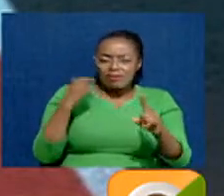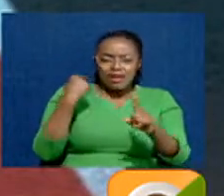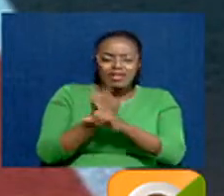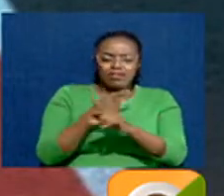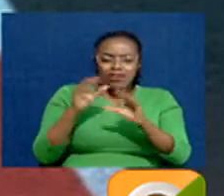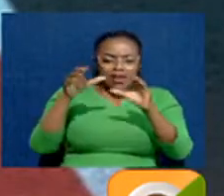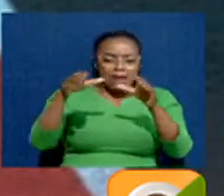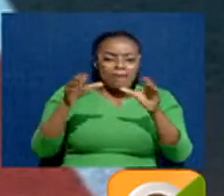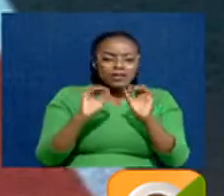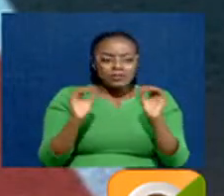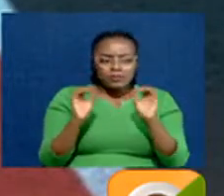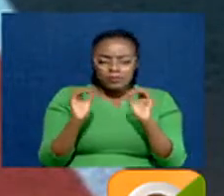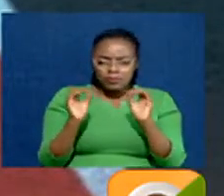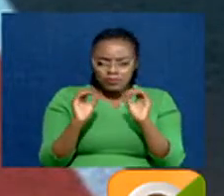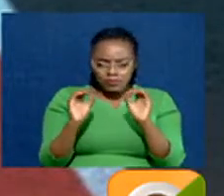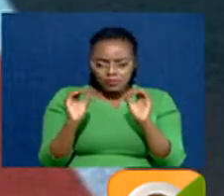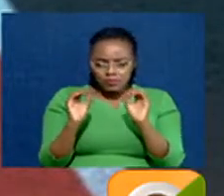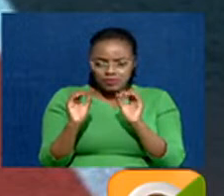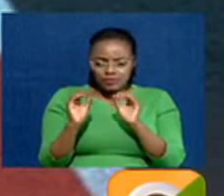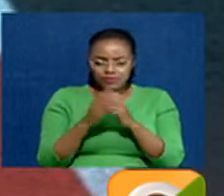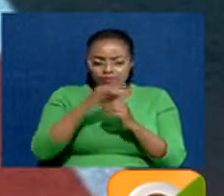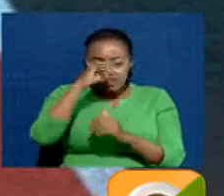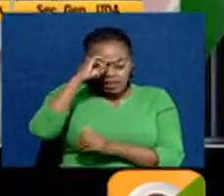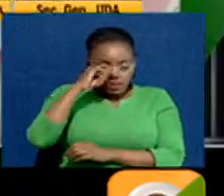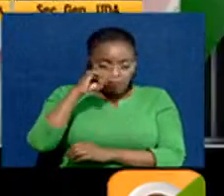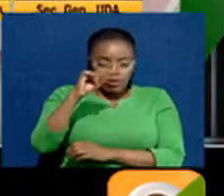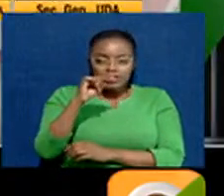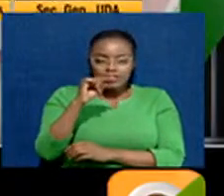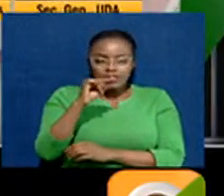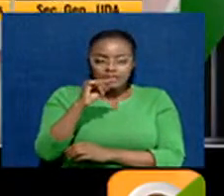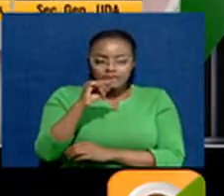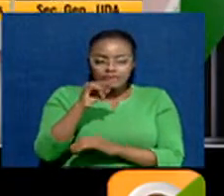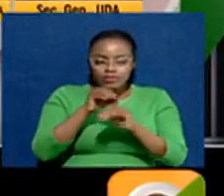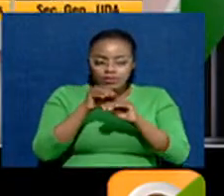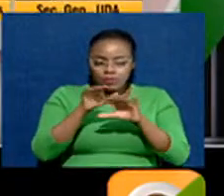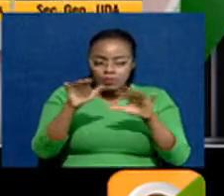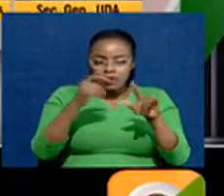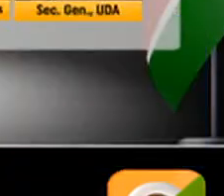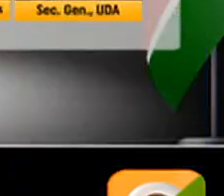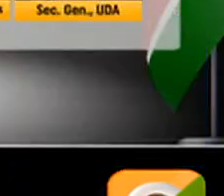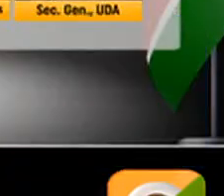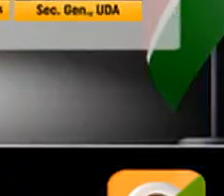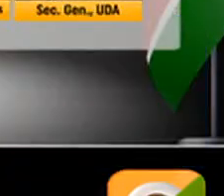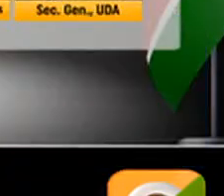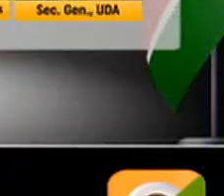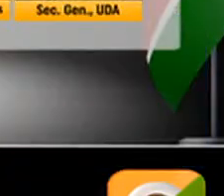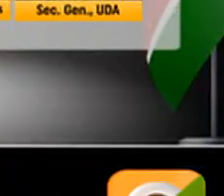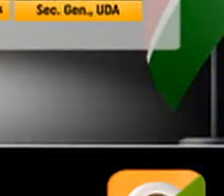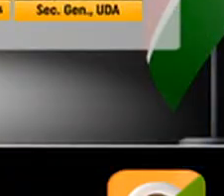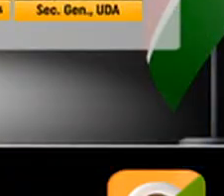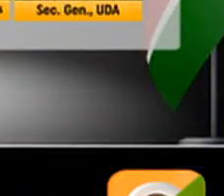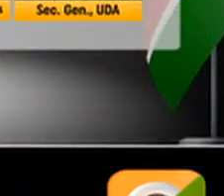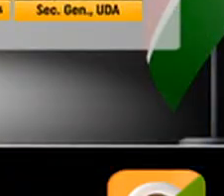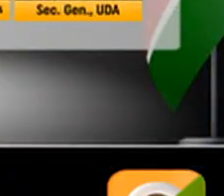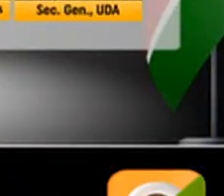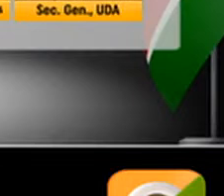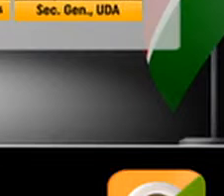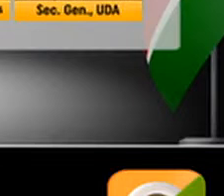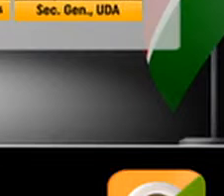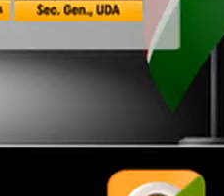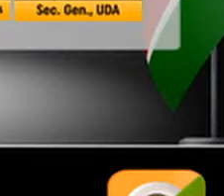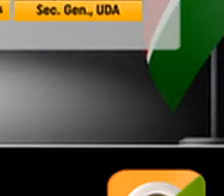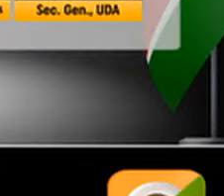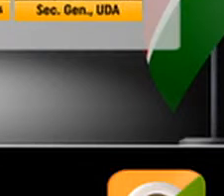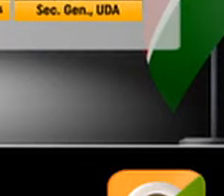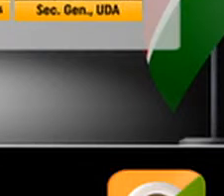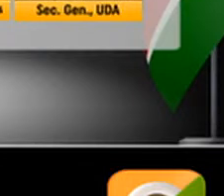party. The policy it flows from the boss to the ministers. So